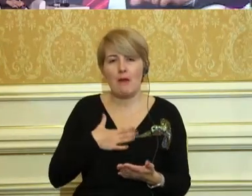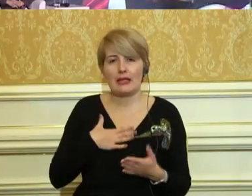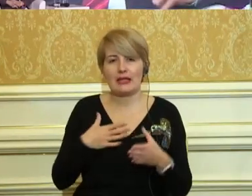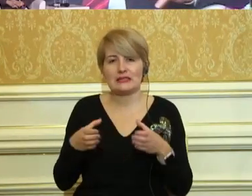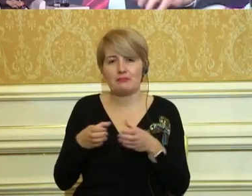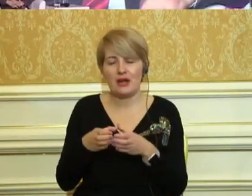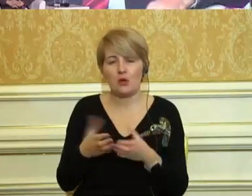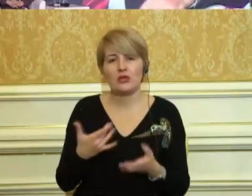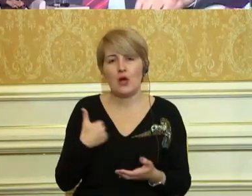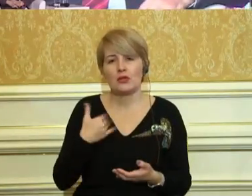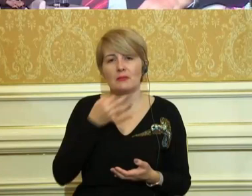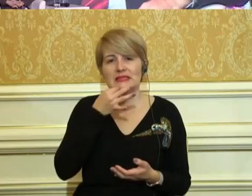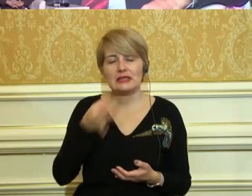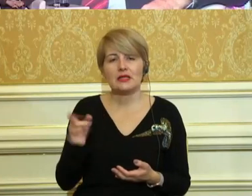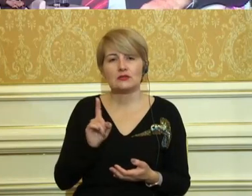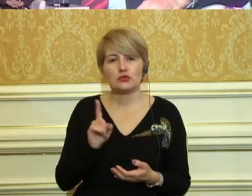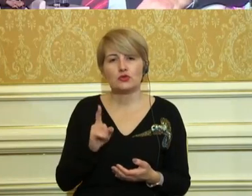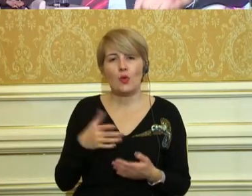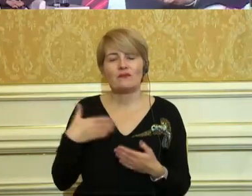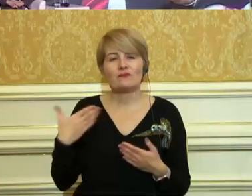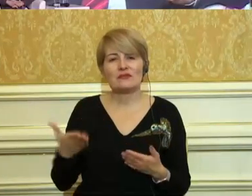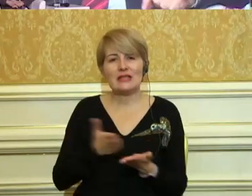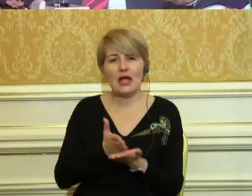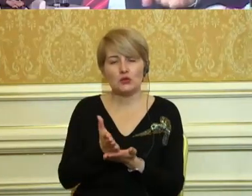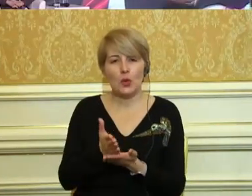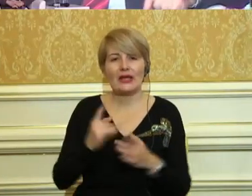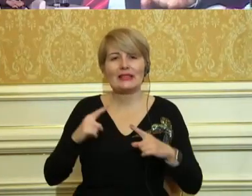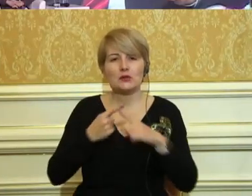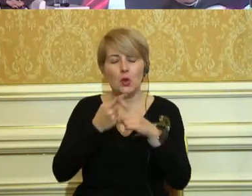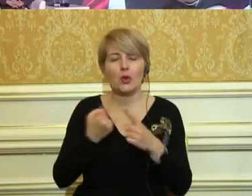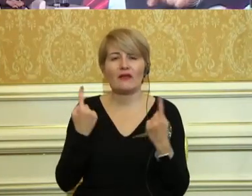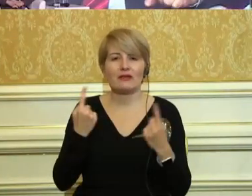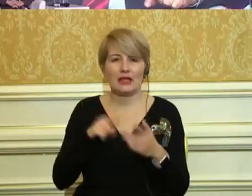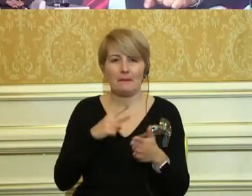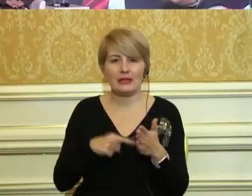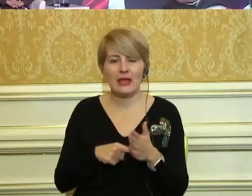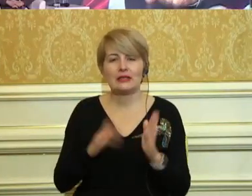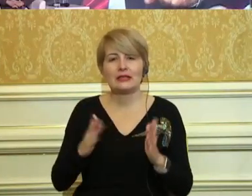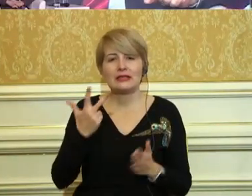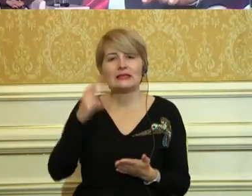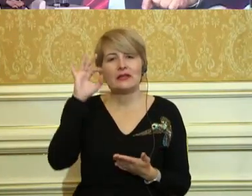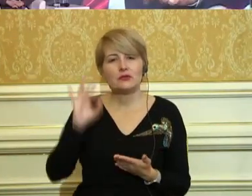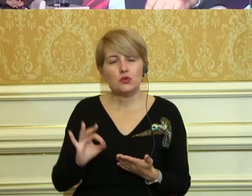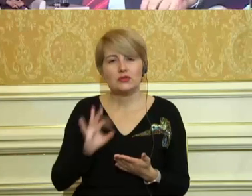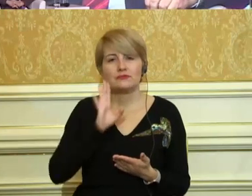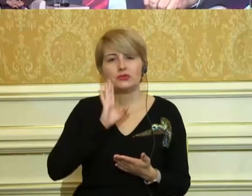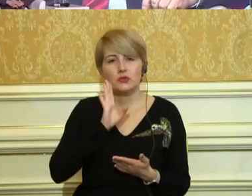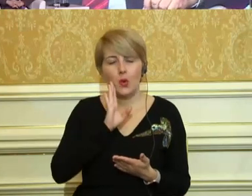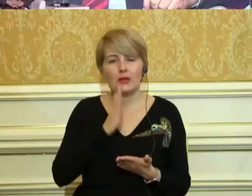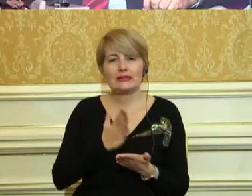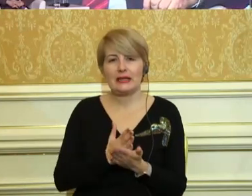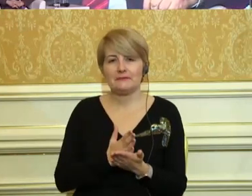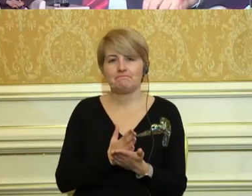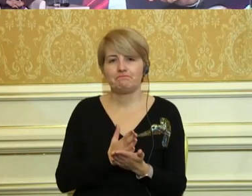in the technology sector, this is a big issue. Only 3% of women are CEOs of technology